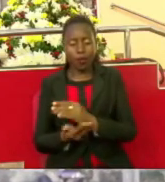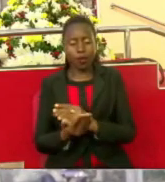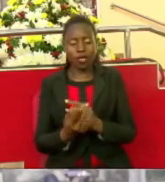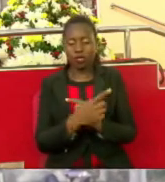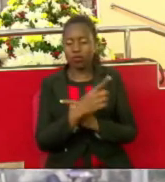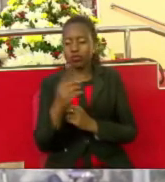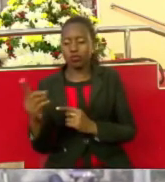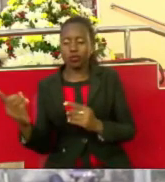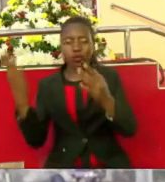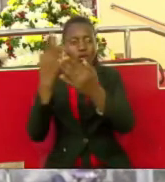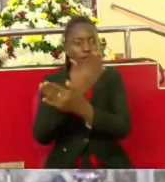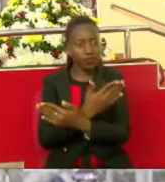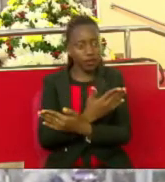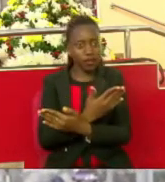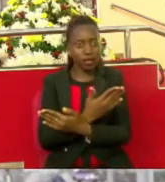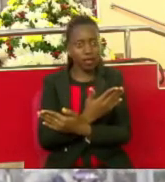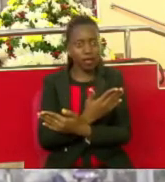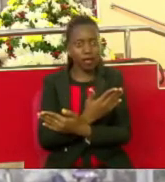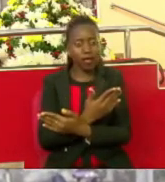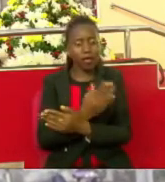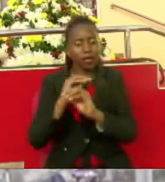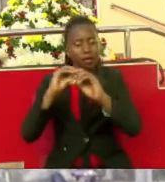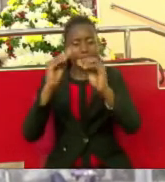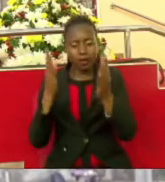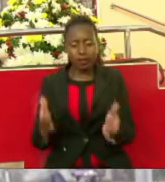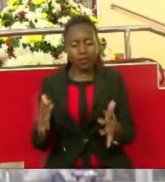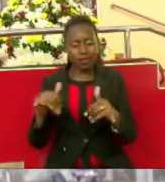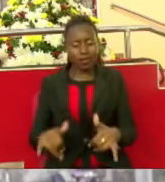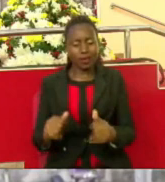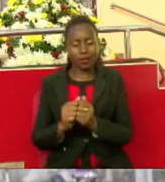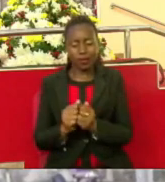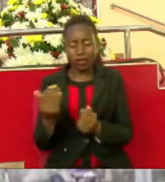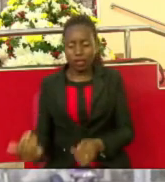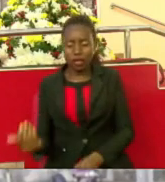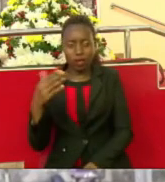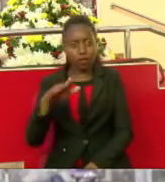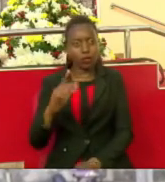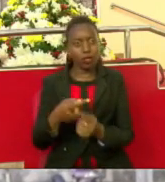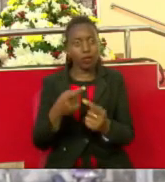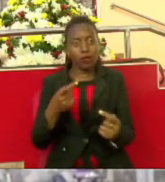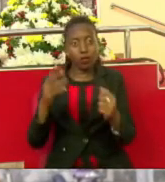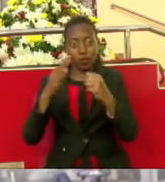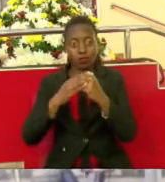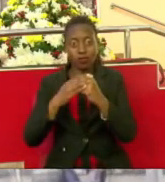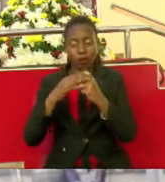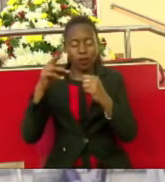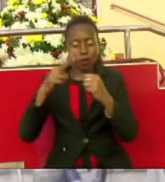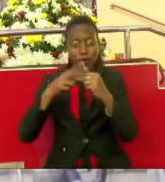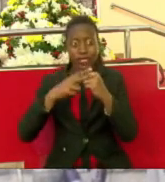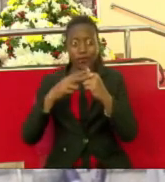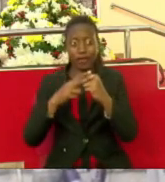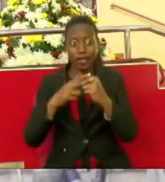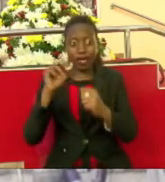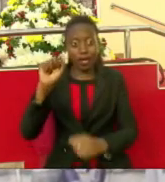muda kidogo sana na mwanao. The teacher is with your child from 7 in the morning. Mwalimu anao mwanao kuanzia saa 1 asubuhi. Maybe until 4 p.m.